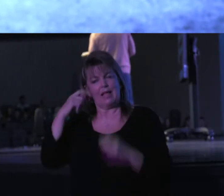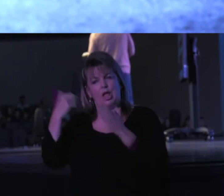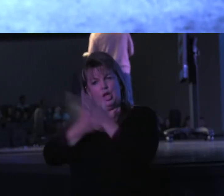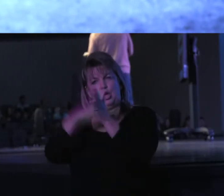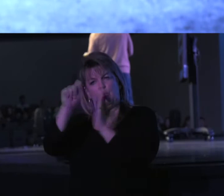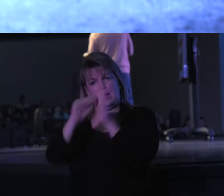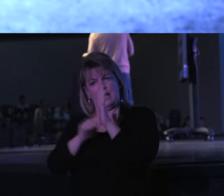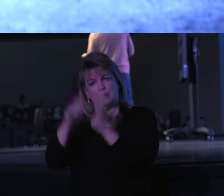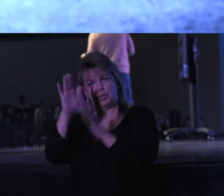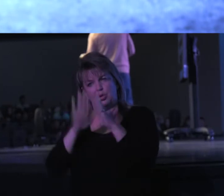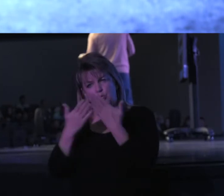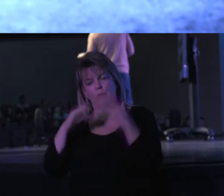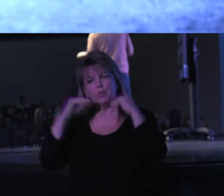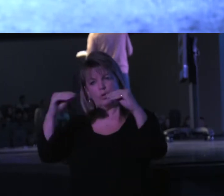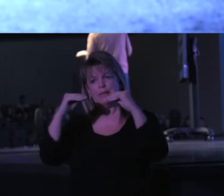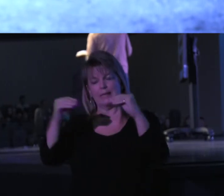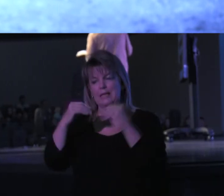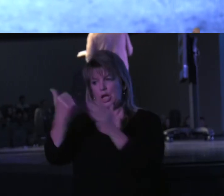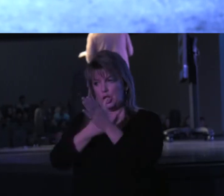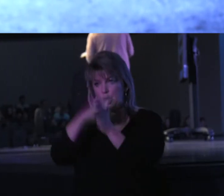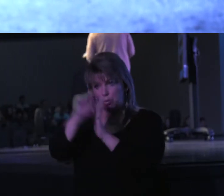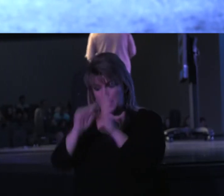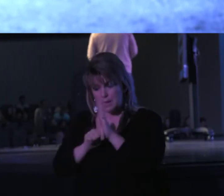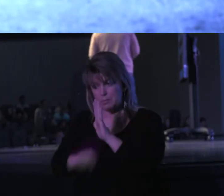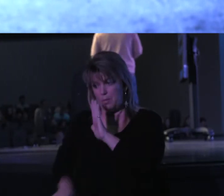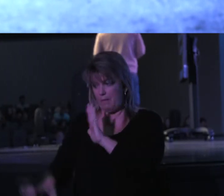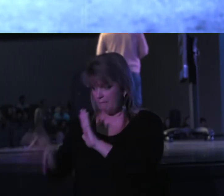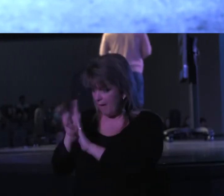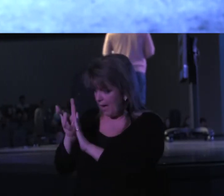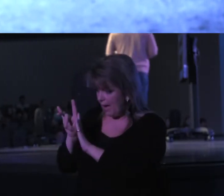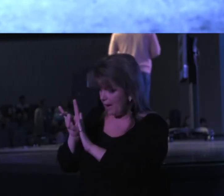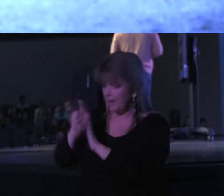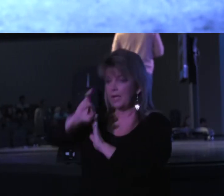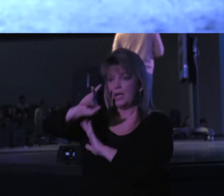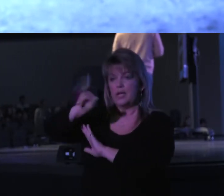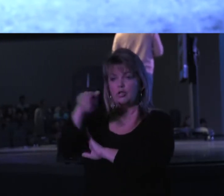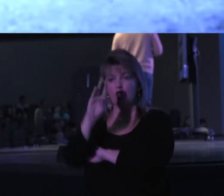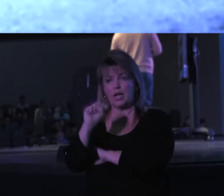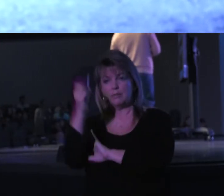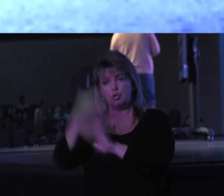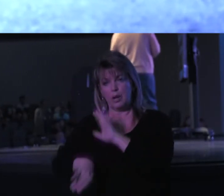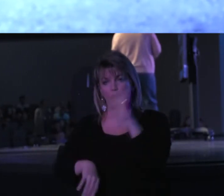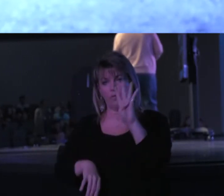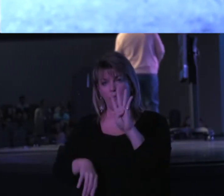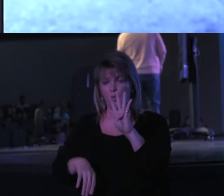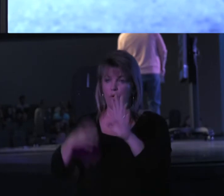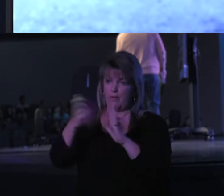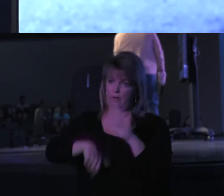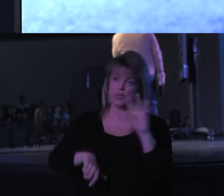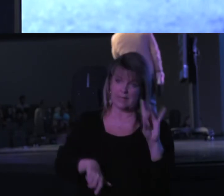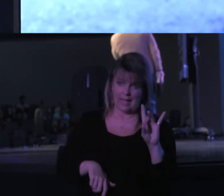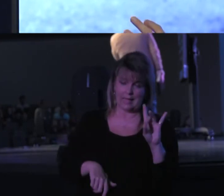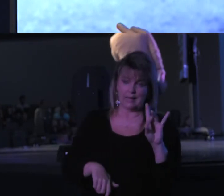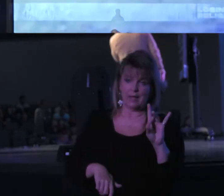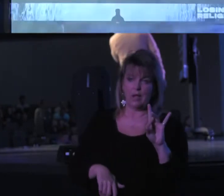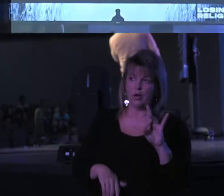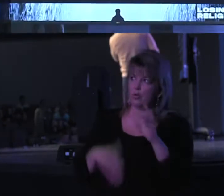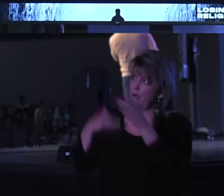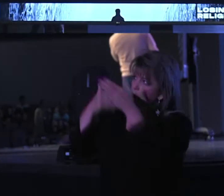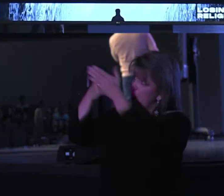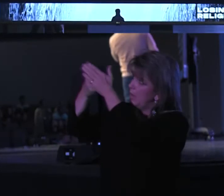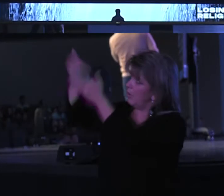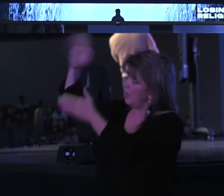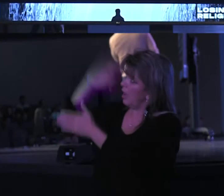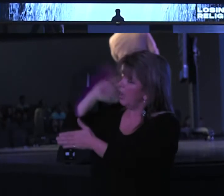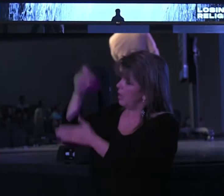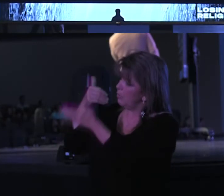and what the Scriptures teach. In the New Testament, we find in James chapter 4, verse 8, these words. Draw near to God,